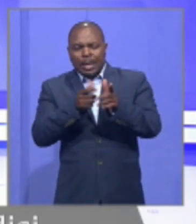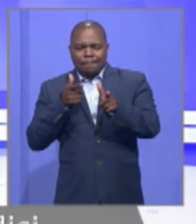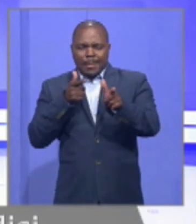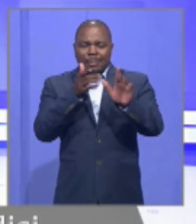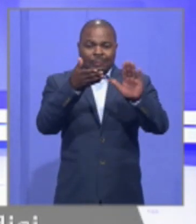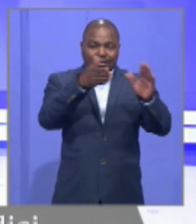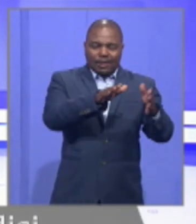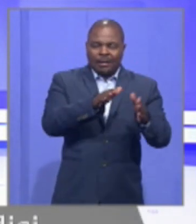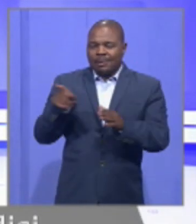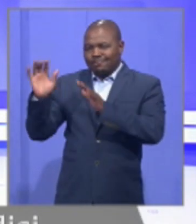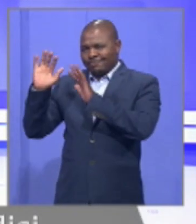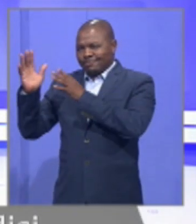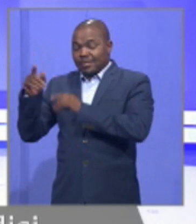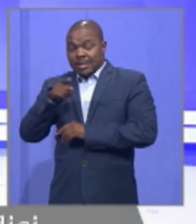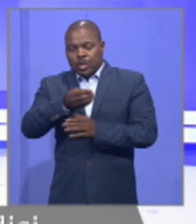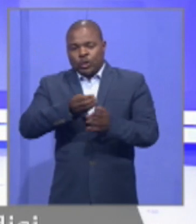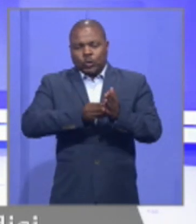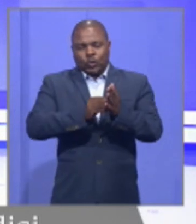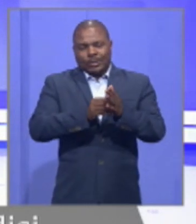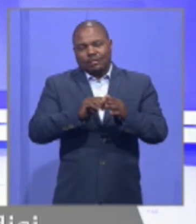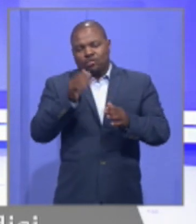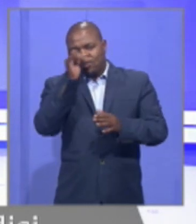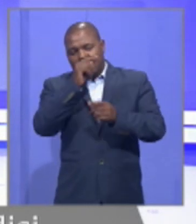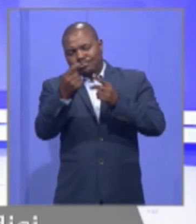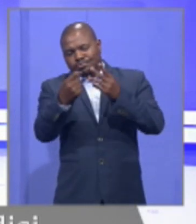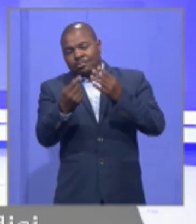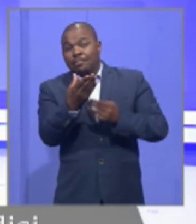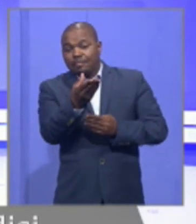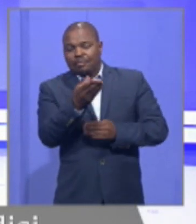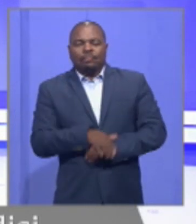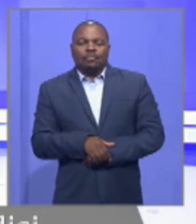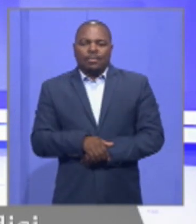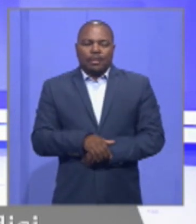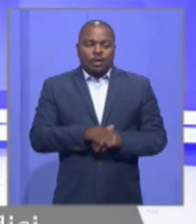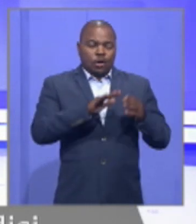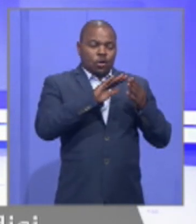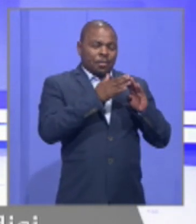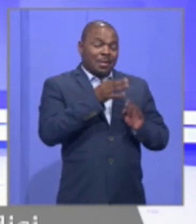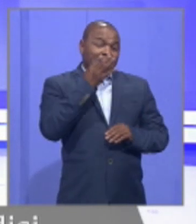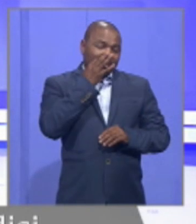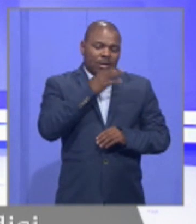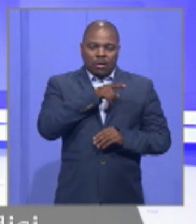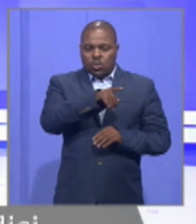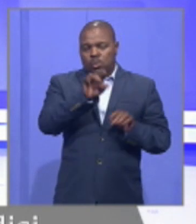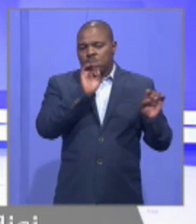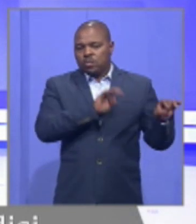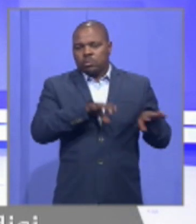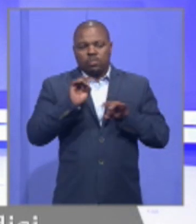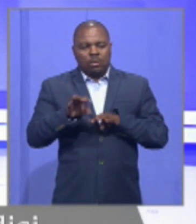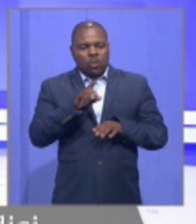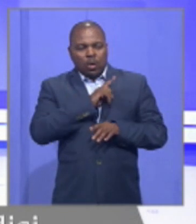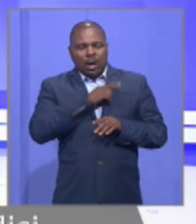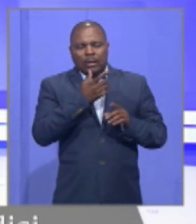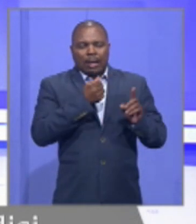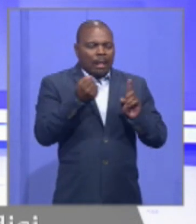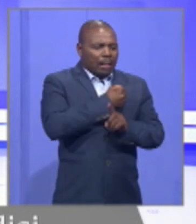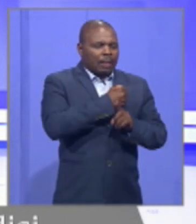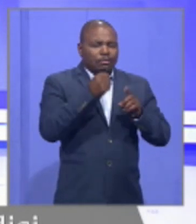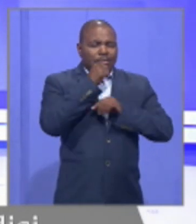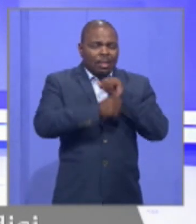ba neng ba batlelwa bosenyi jo bo farologaneng kwa kgaolong eo. Baagi ba re ba ntse ba tlhorisiwa ke disenyi sebaka sa dingwaga